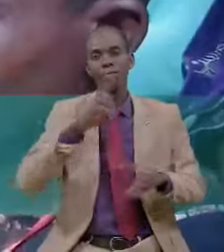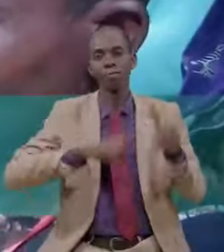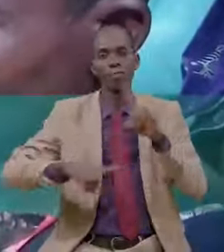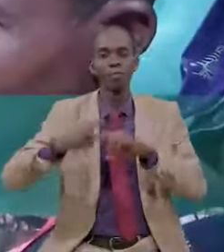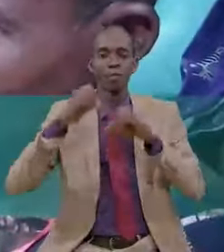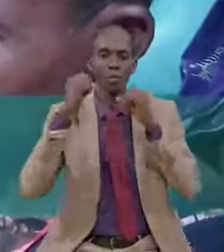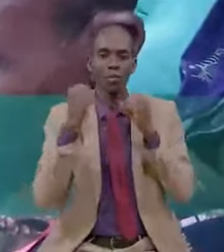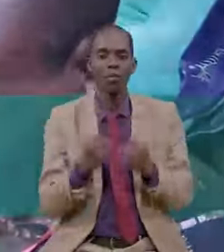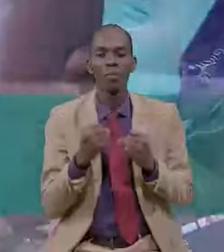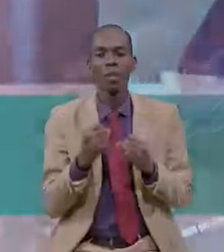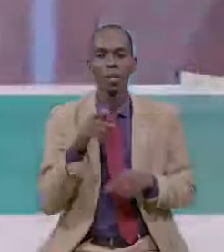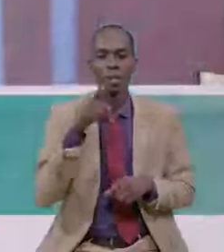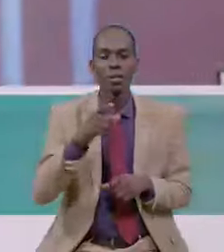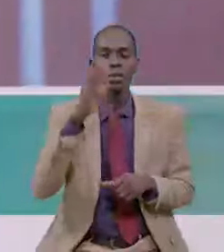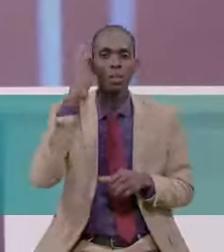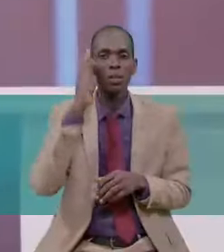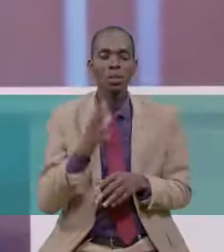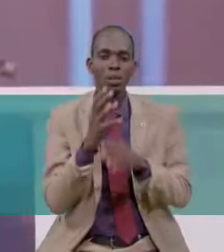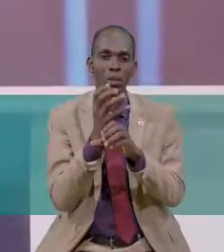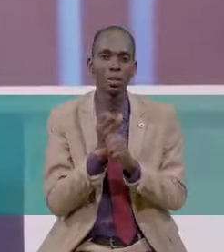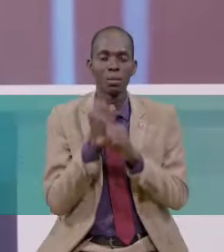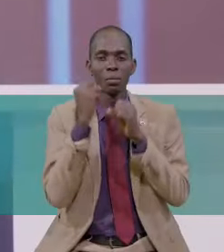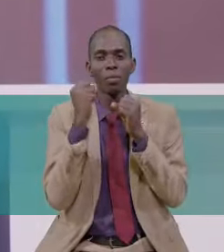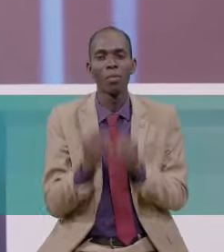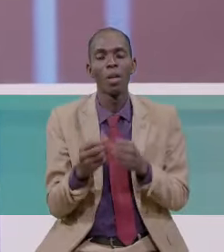Ye shall receive power